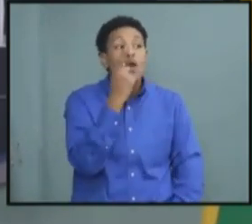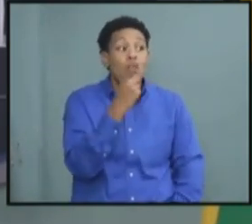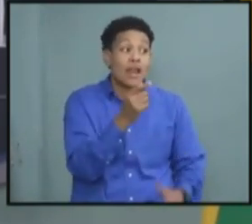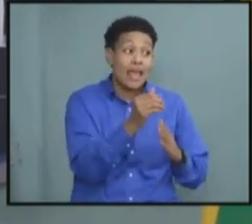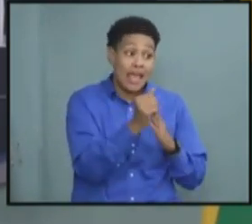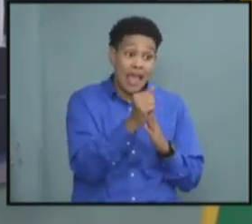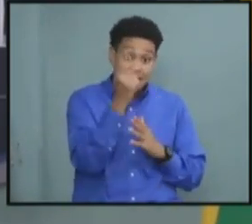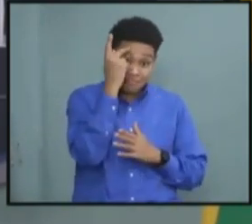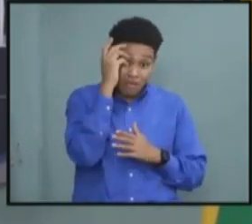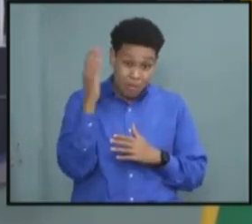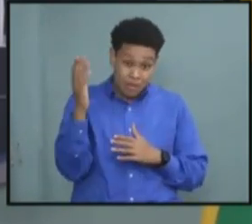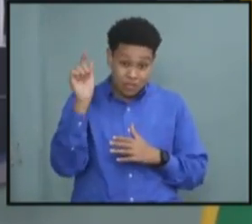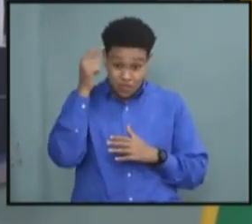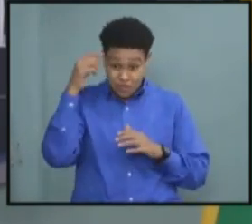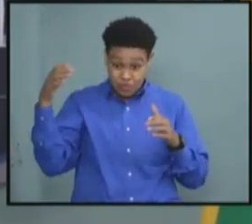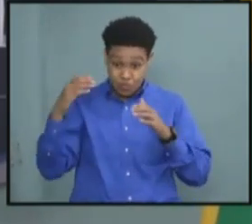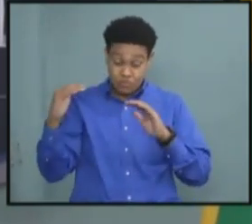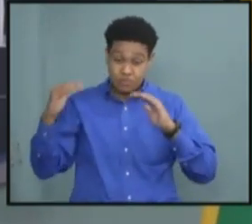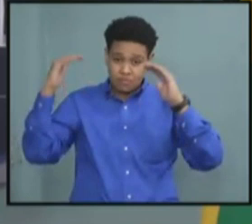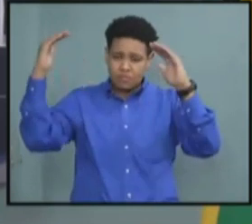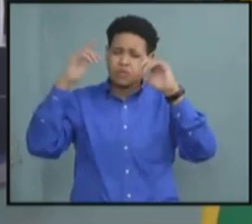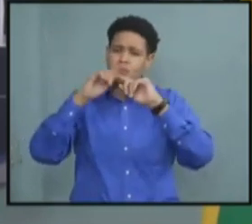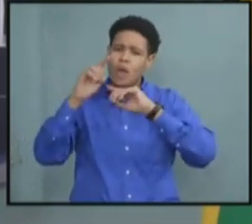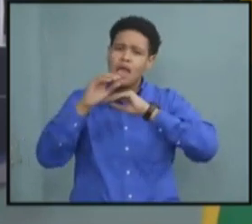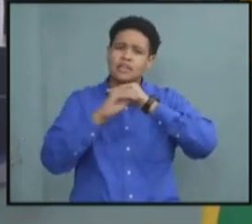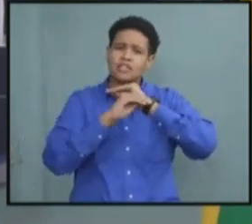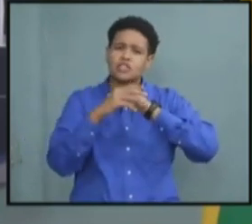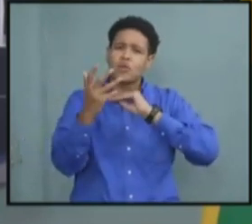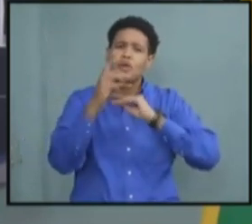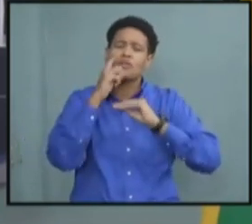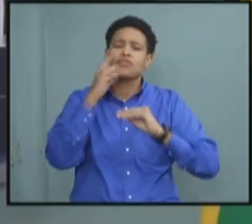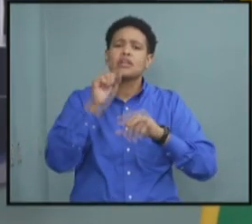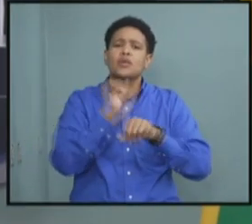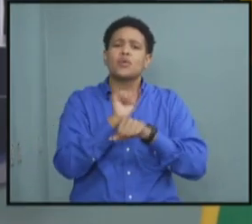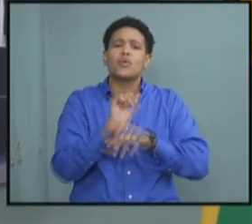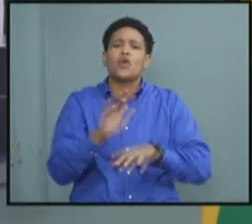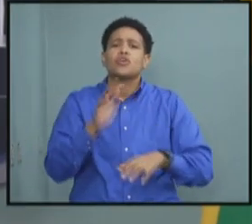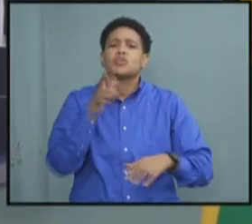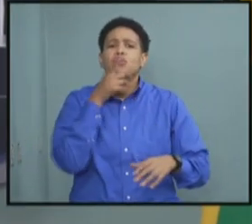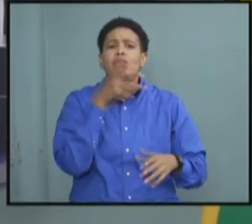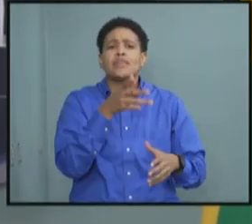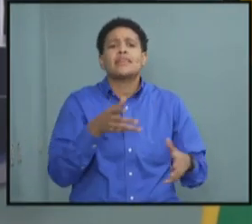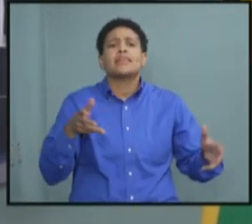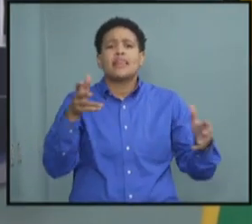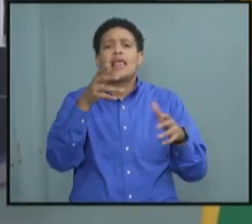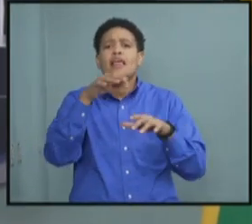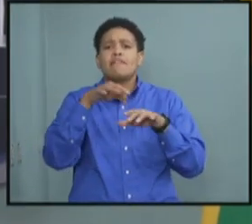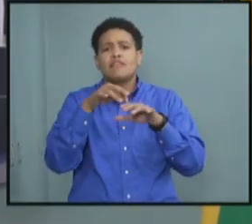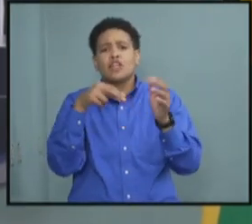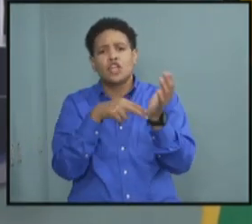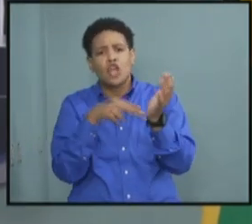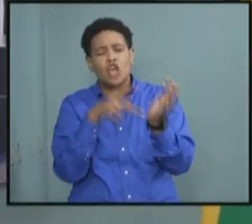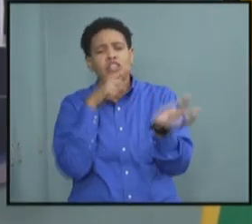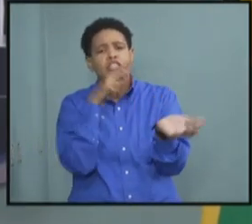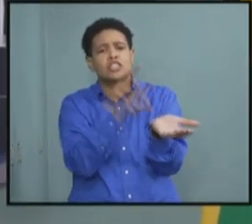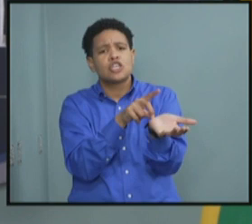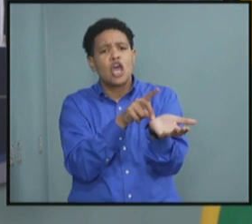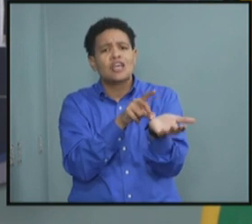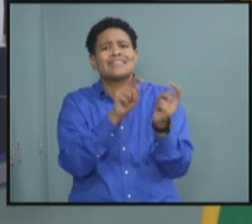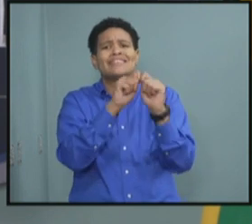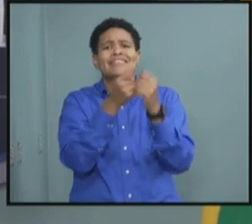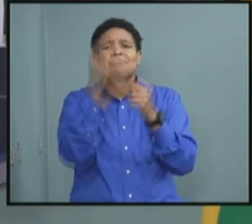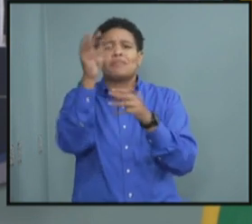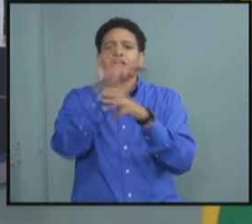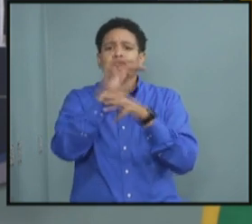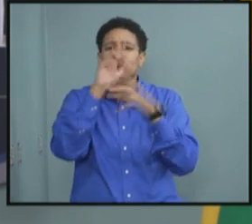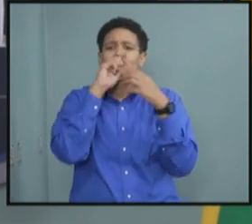of the Prime Minister and the Cabinet, but the frontline workers in the field, the nurses, the doctors, of course, the team at the